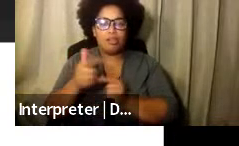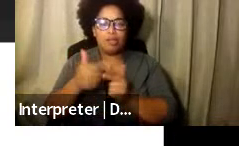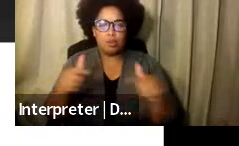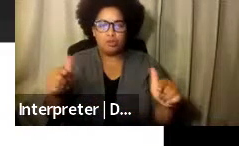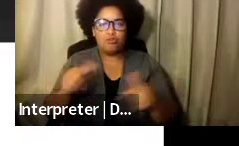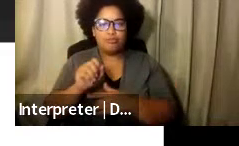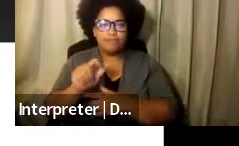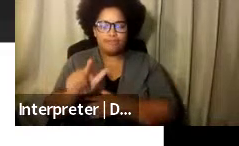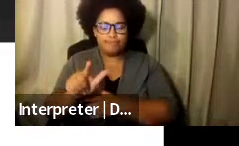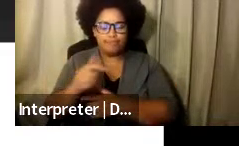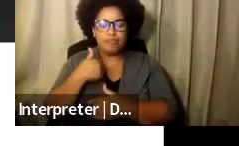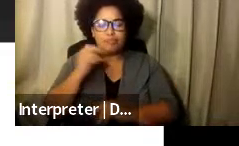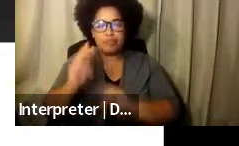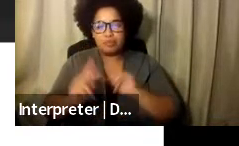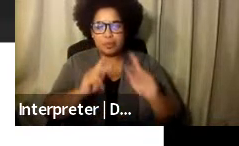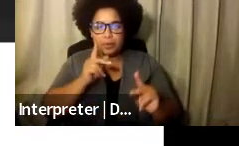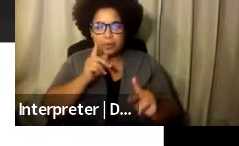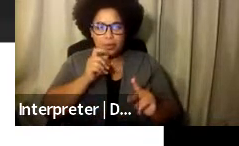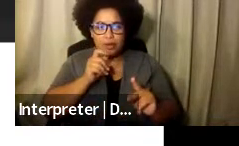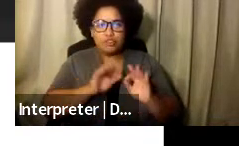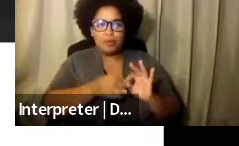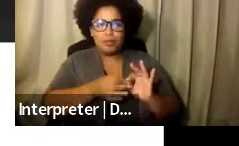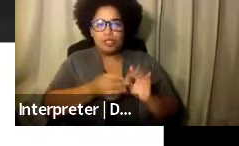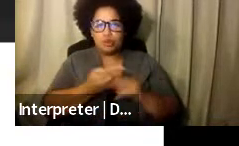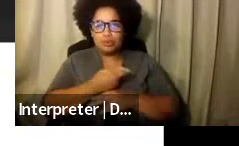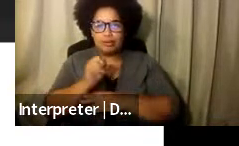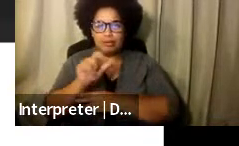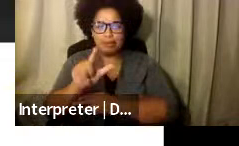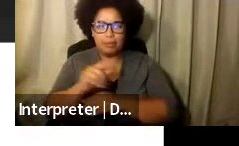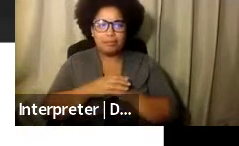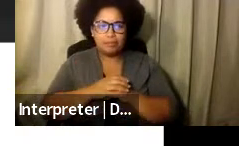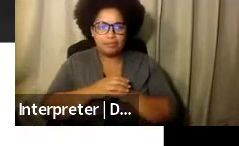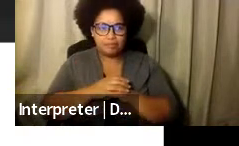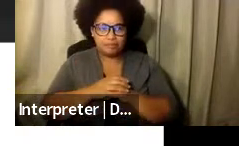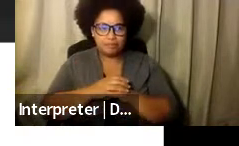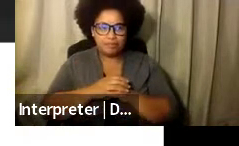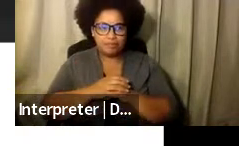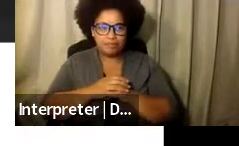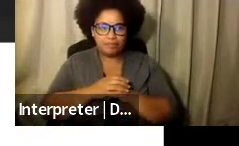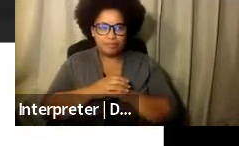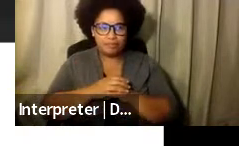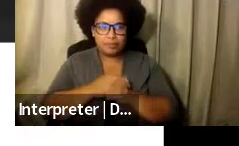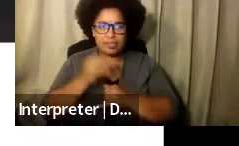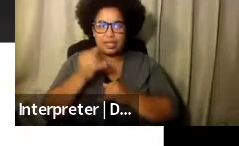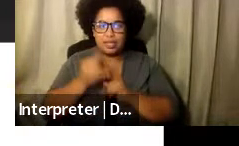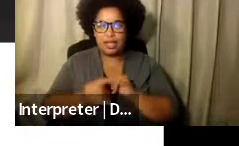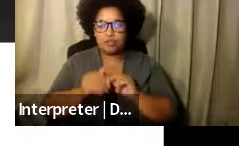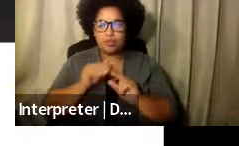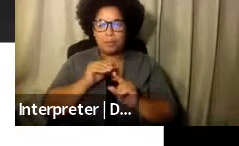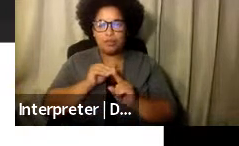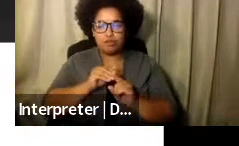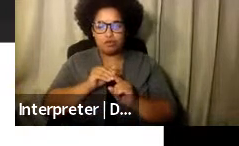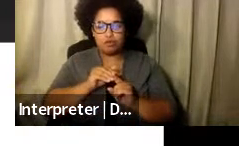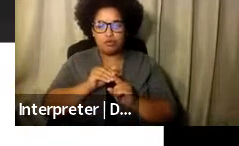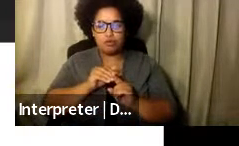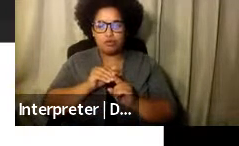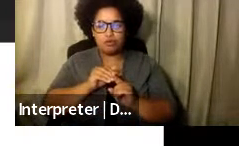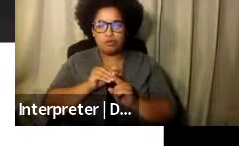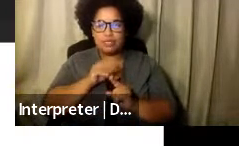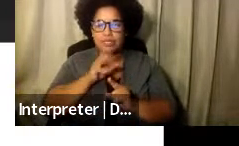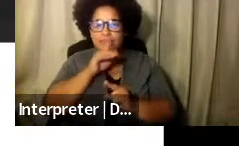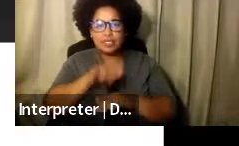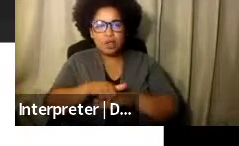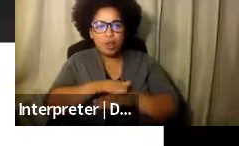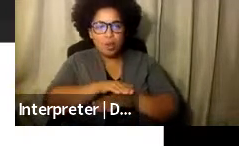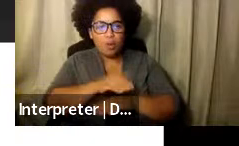people interpreting there. The final reminder is to speak